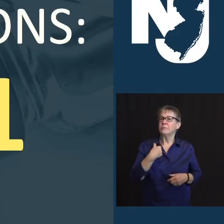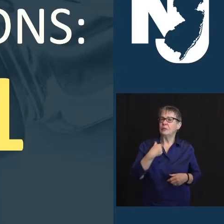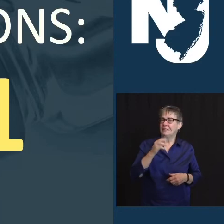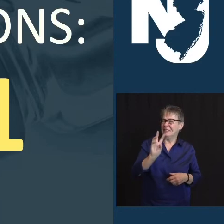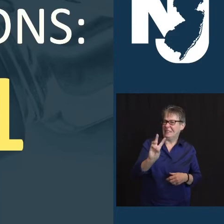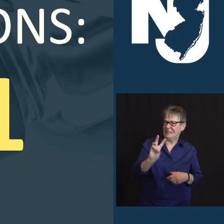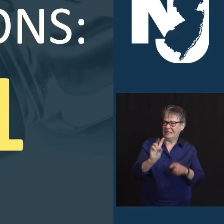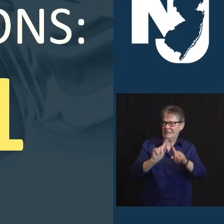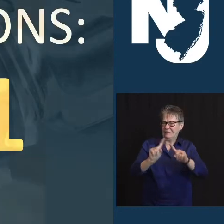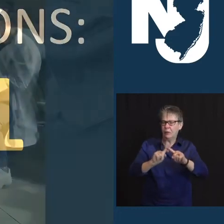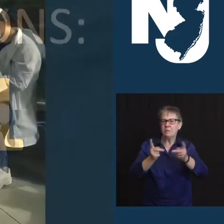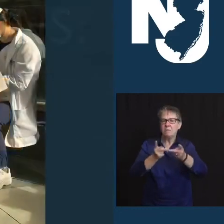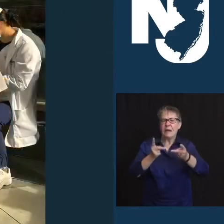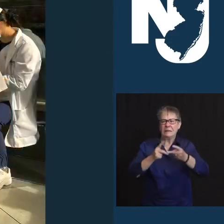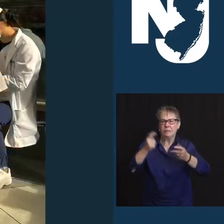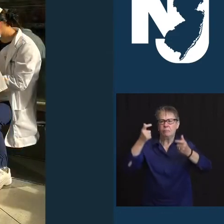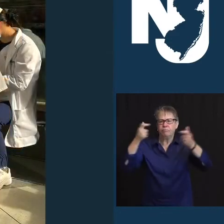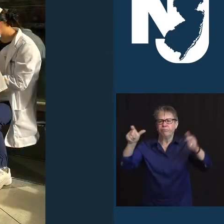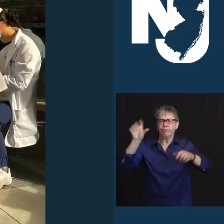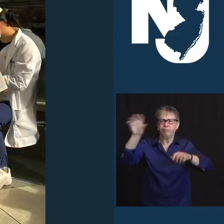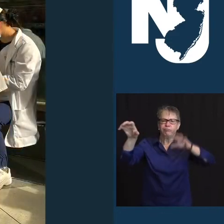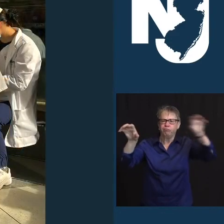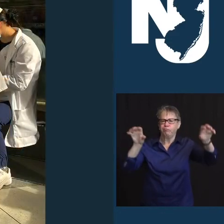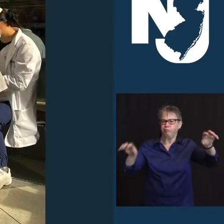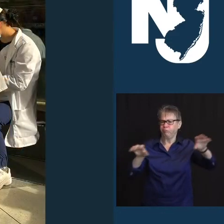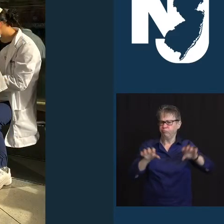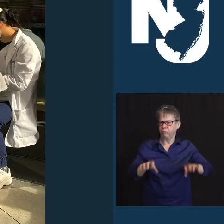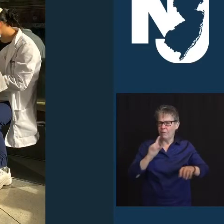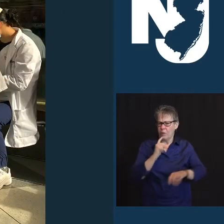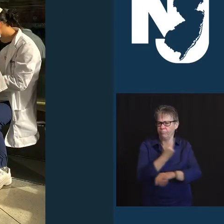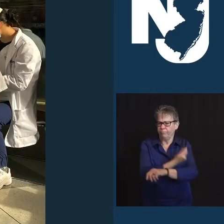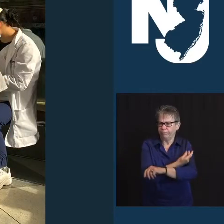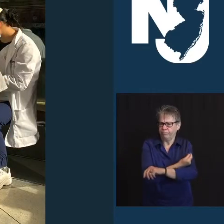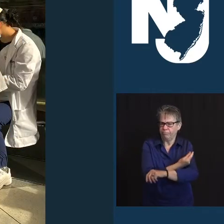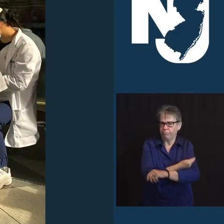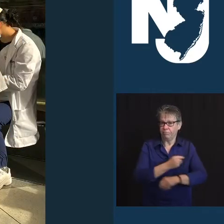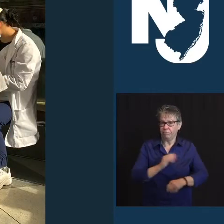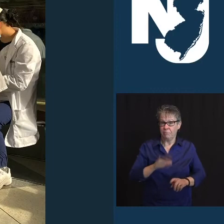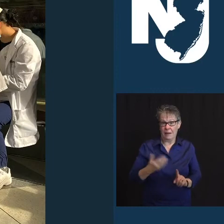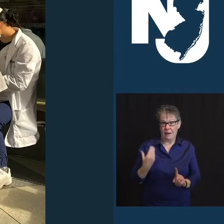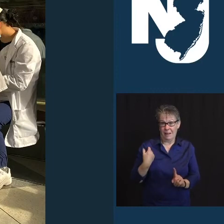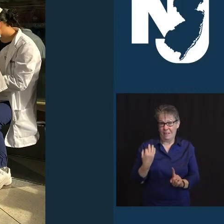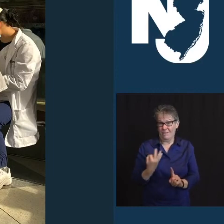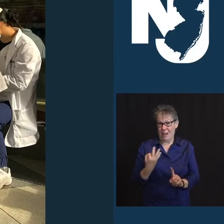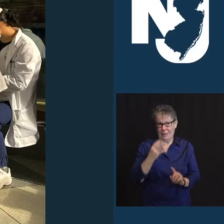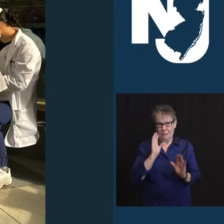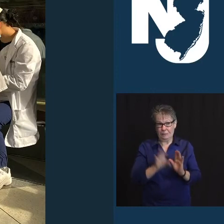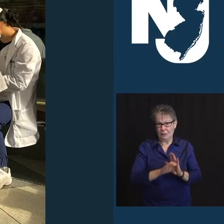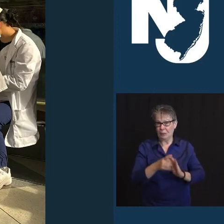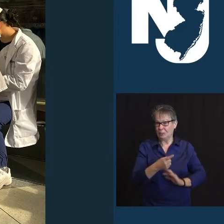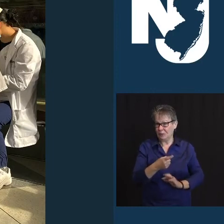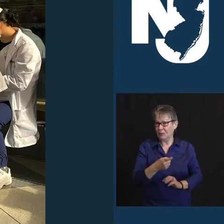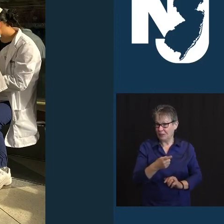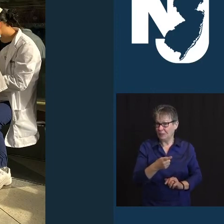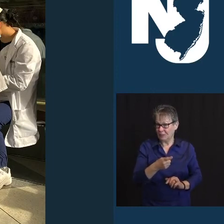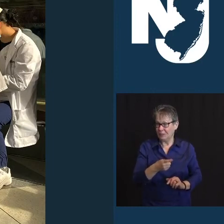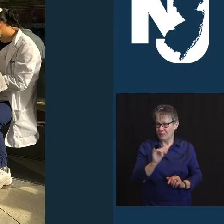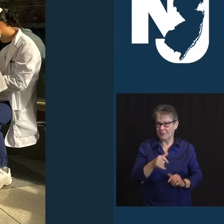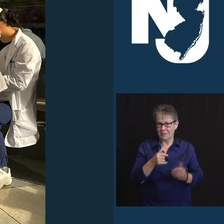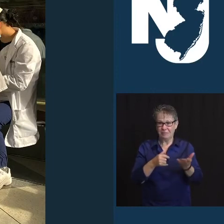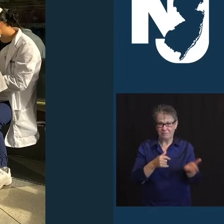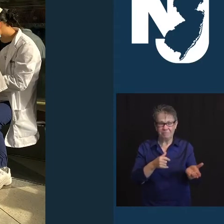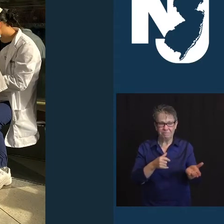sites. On Friday, this is a great shot. I didn't get this in time for Friday's presser. I was sent this photo by our dear friend Trenton